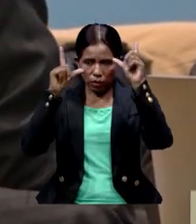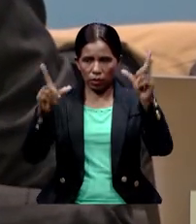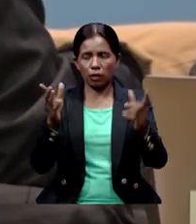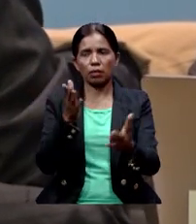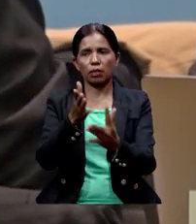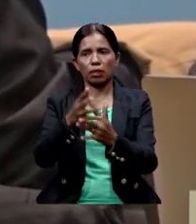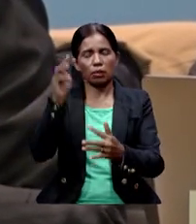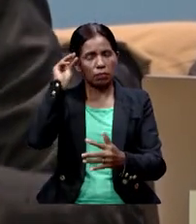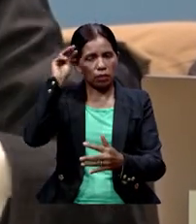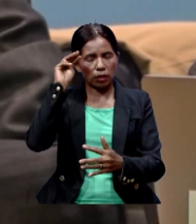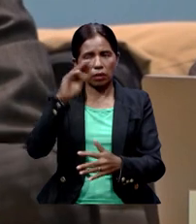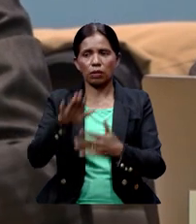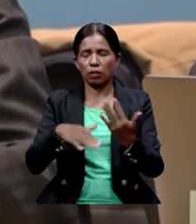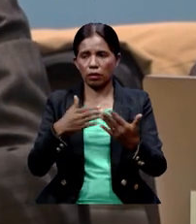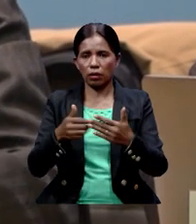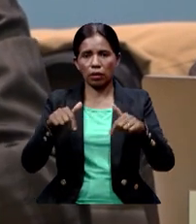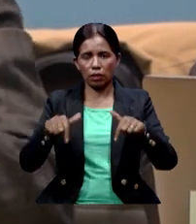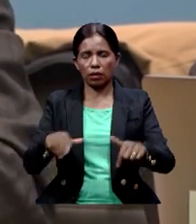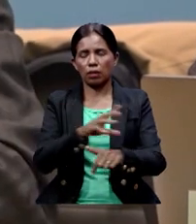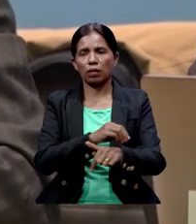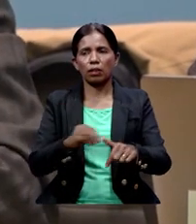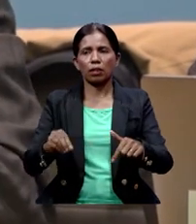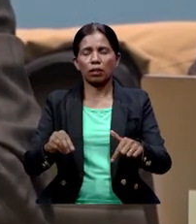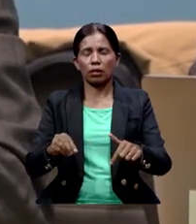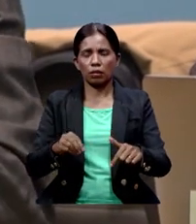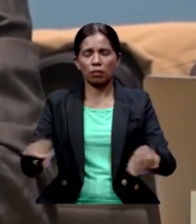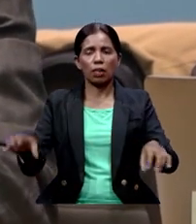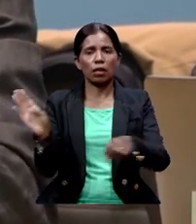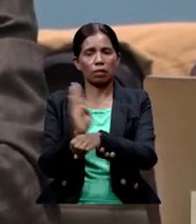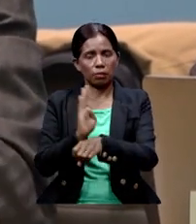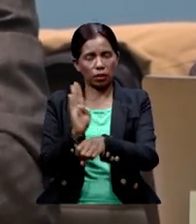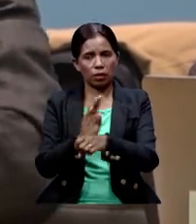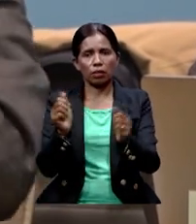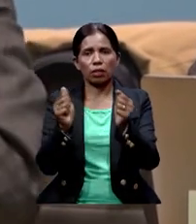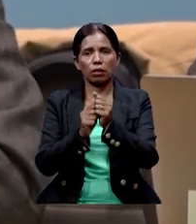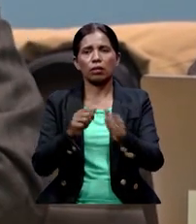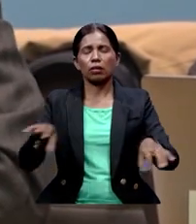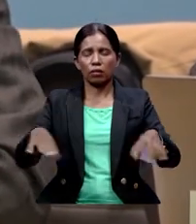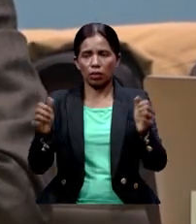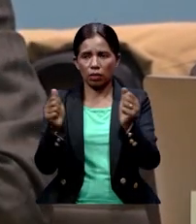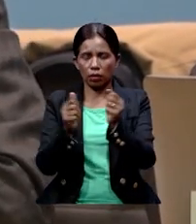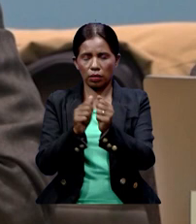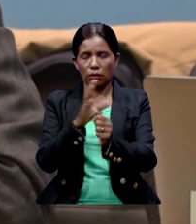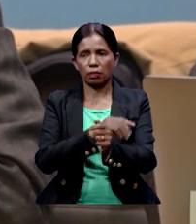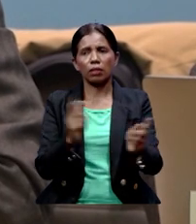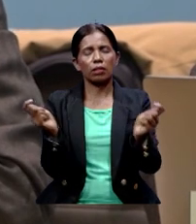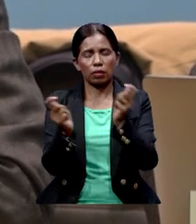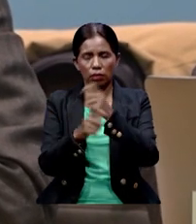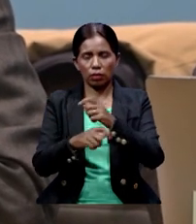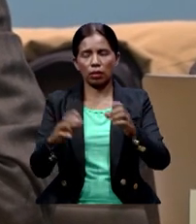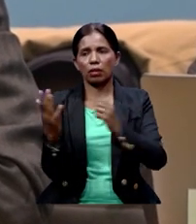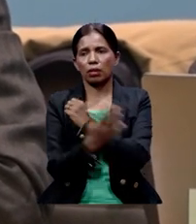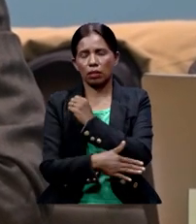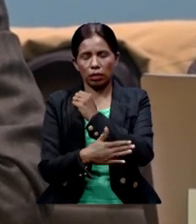Minister Manette Lu, and the team of negotiators who have worked tirelessly to translate the country's